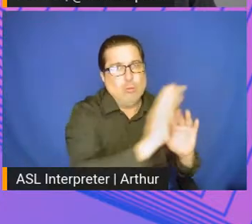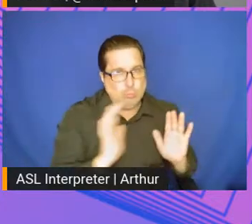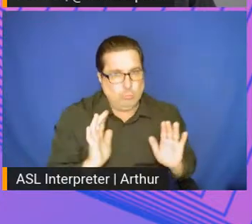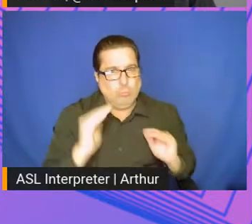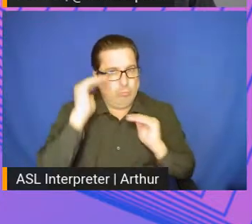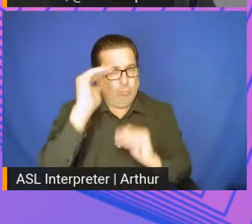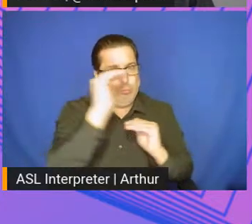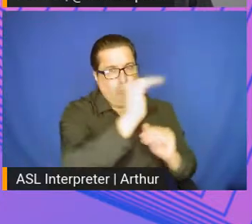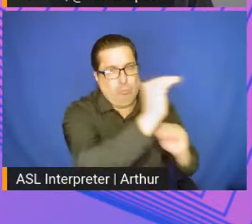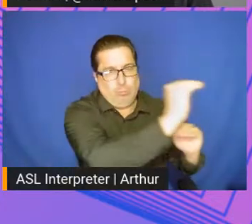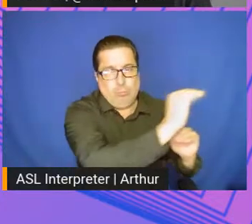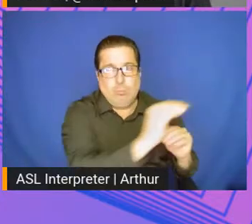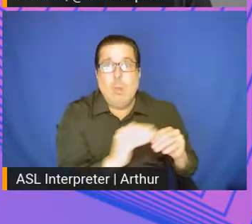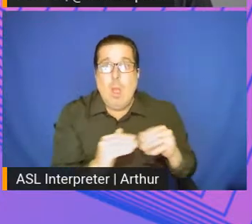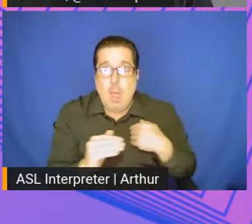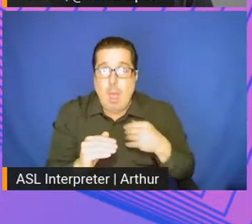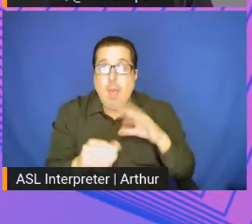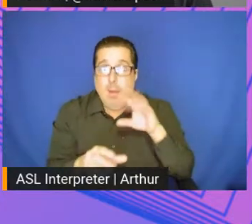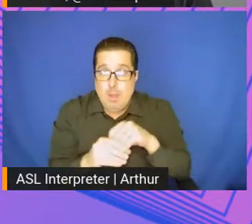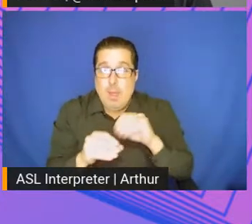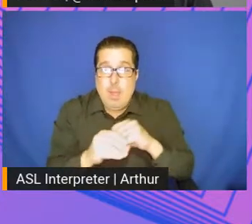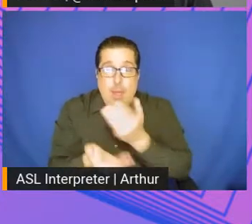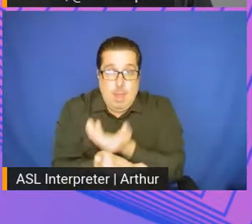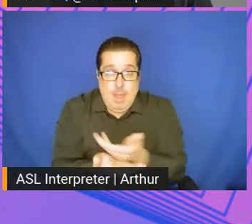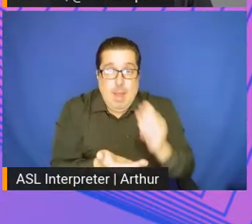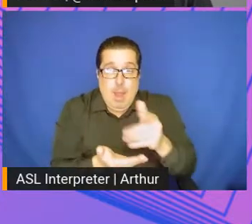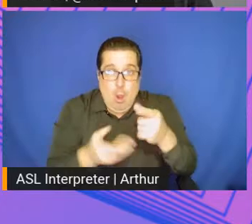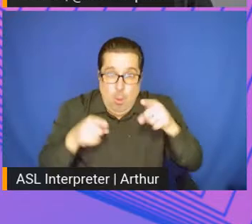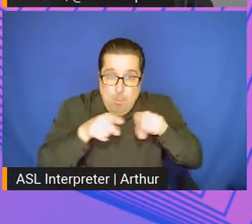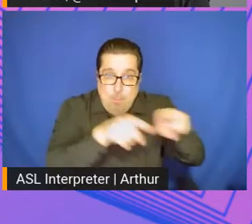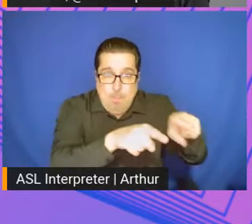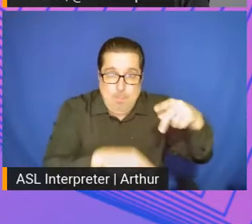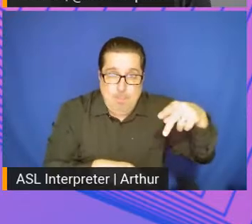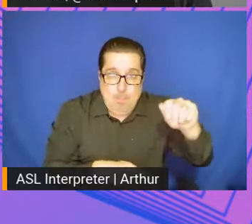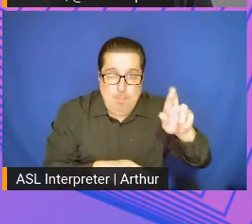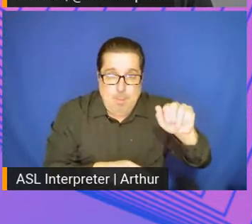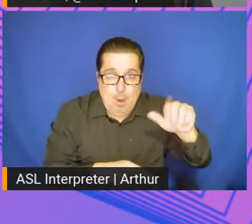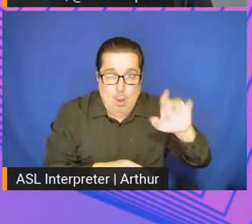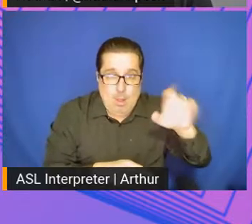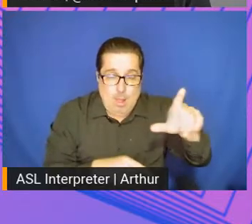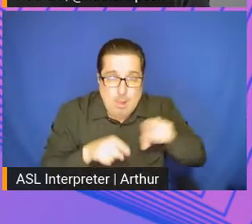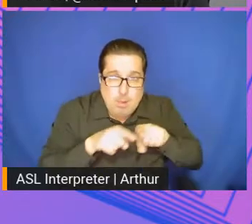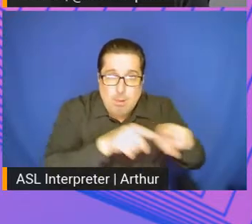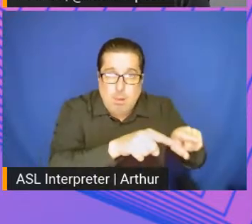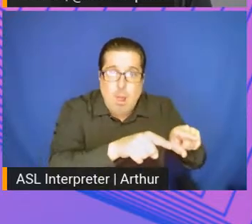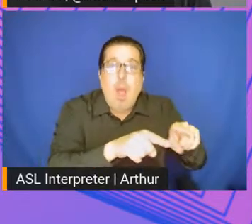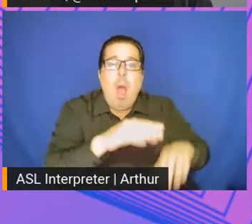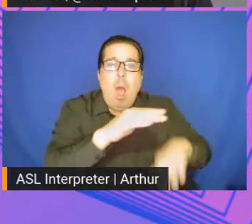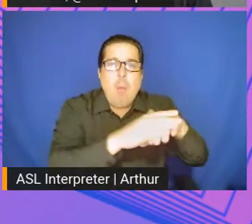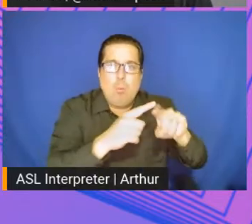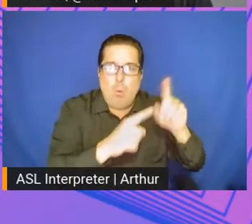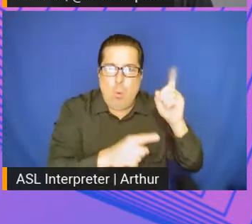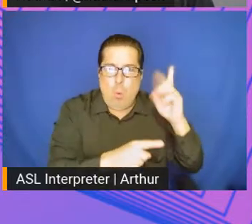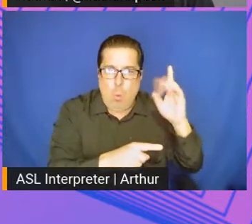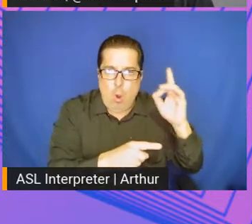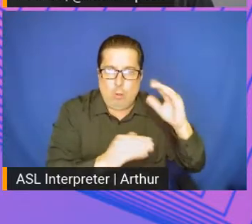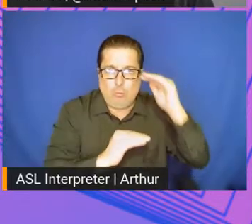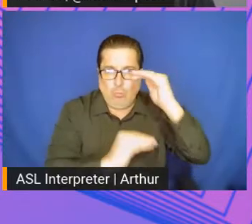application container in parallel and start sending up to 100 concurrent requests to that application container as